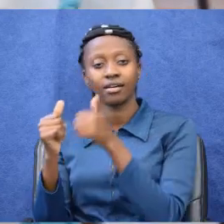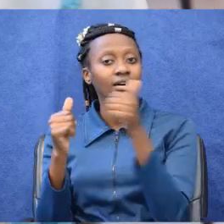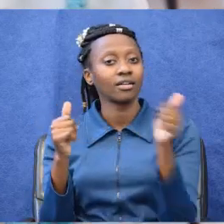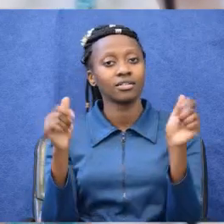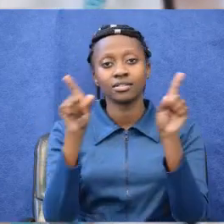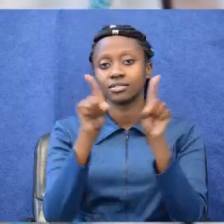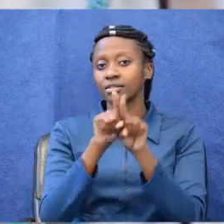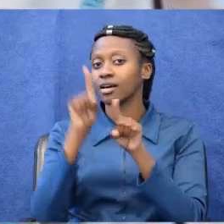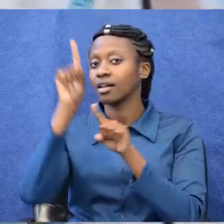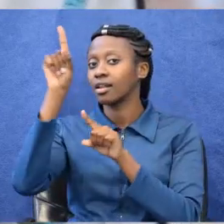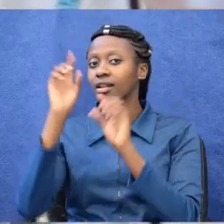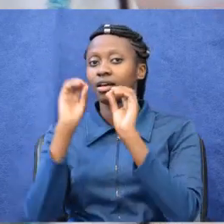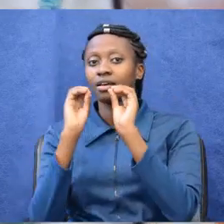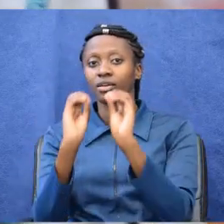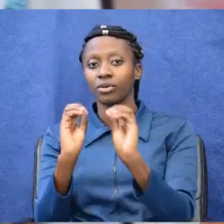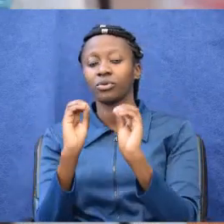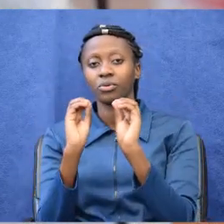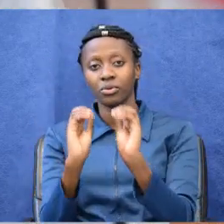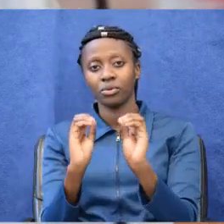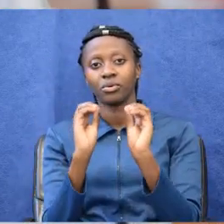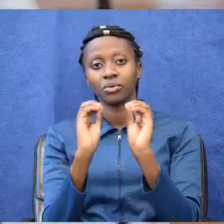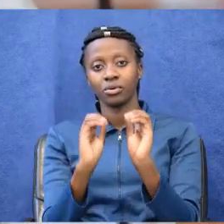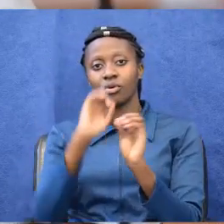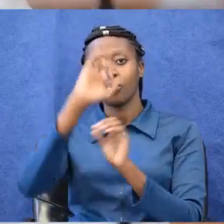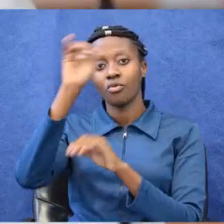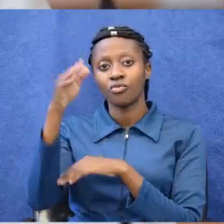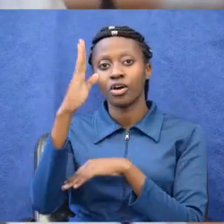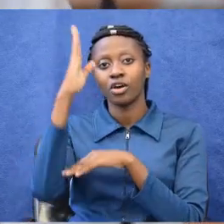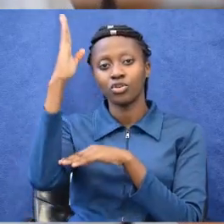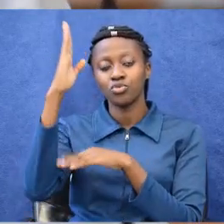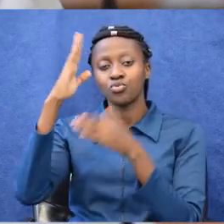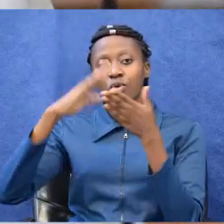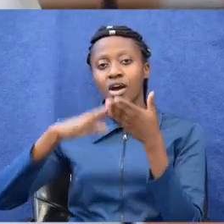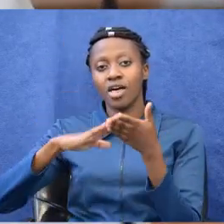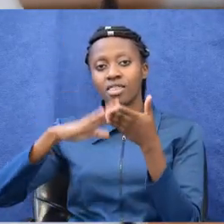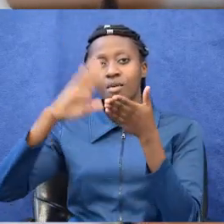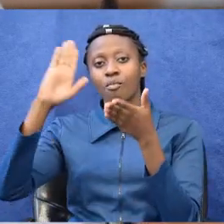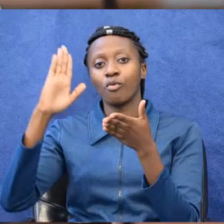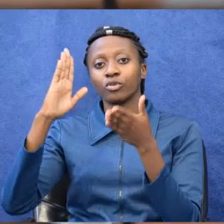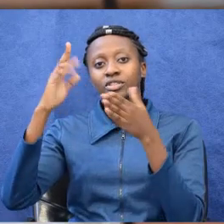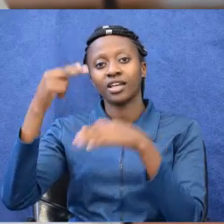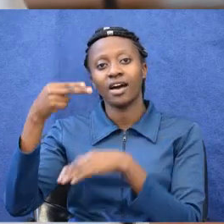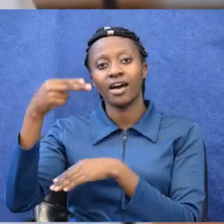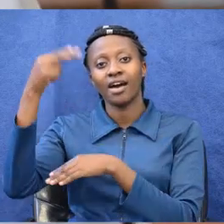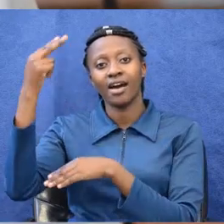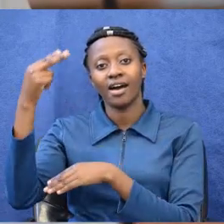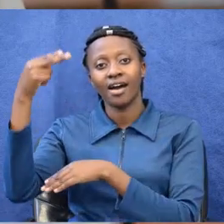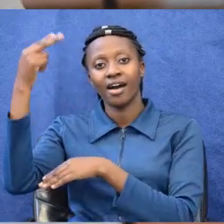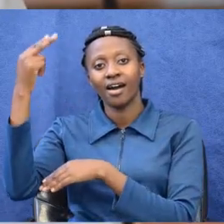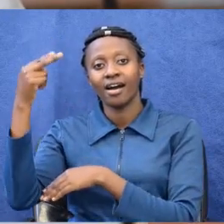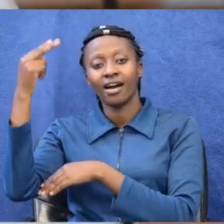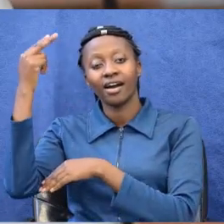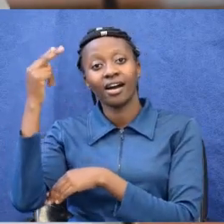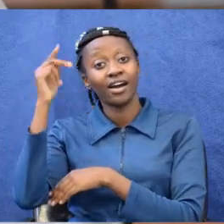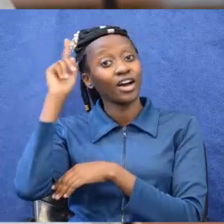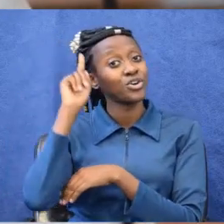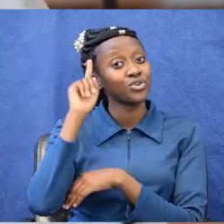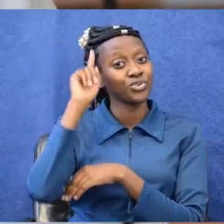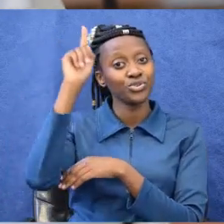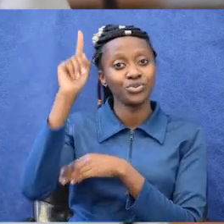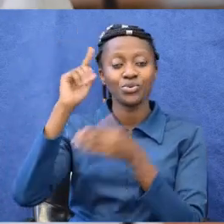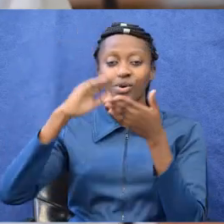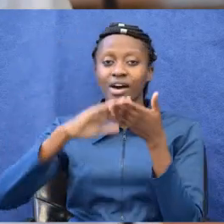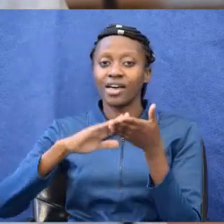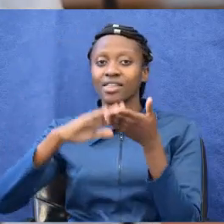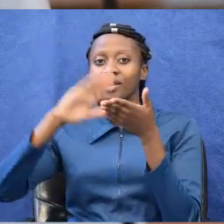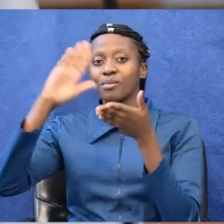God. There is none like you, Jehovah. You are the most